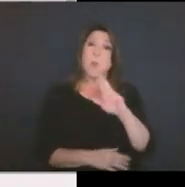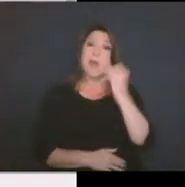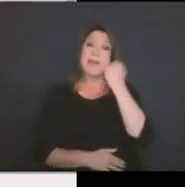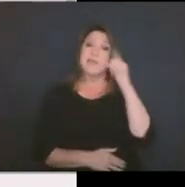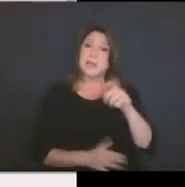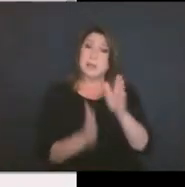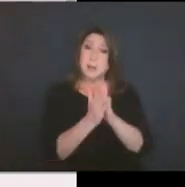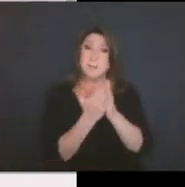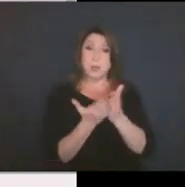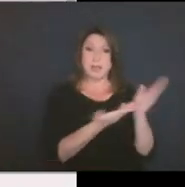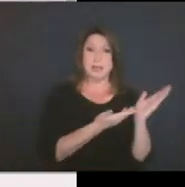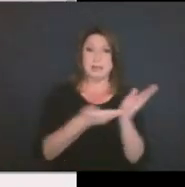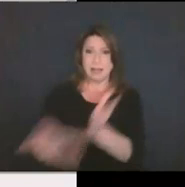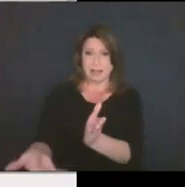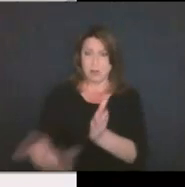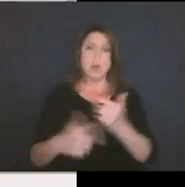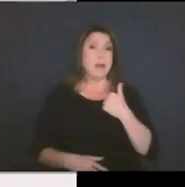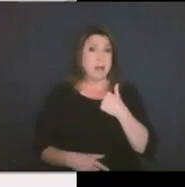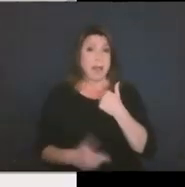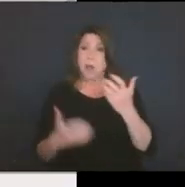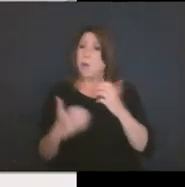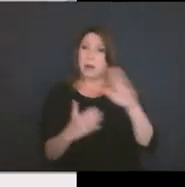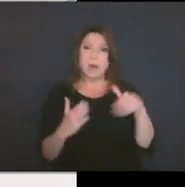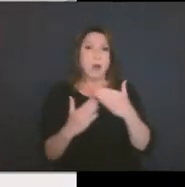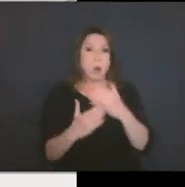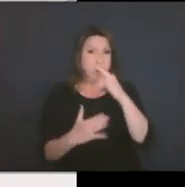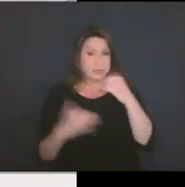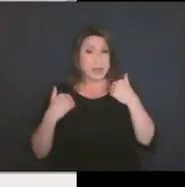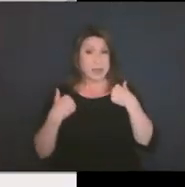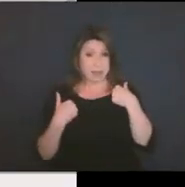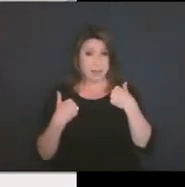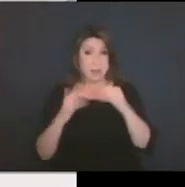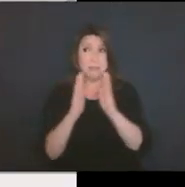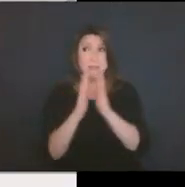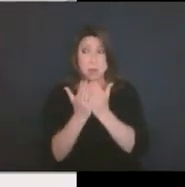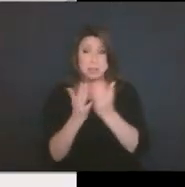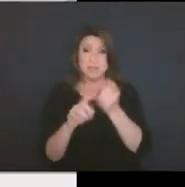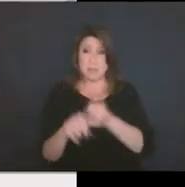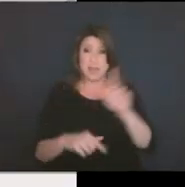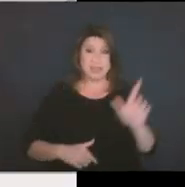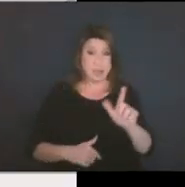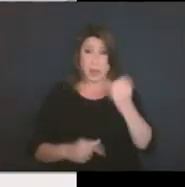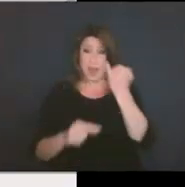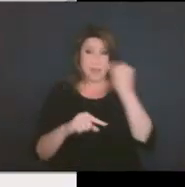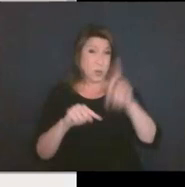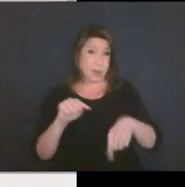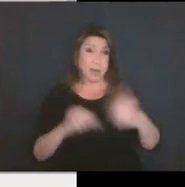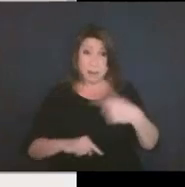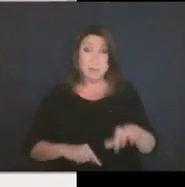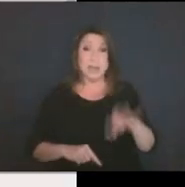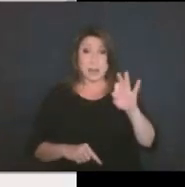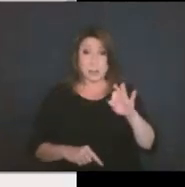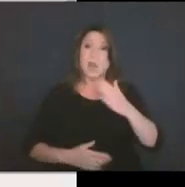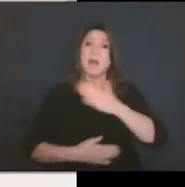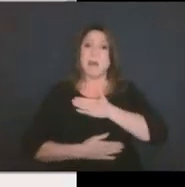want all students to be able to have access to books from our library. If delivery is necessary, we are happy to make that